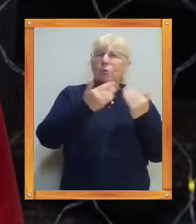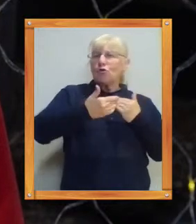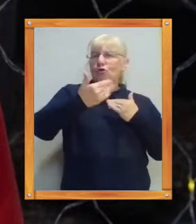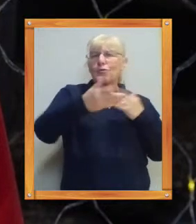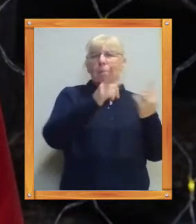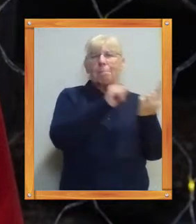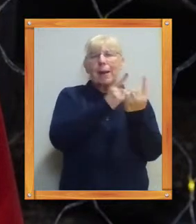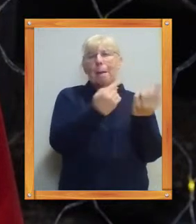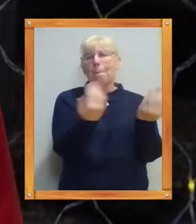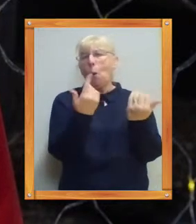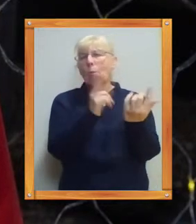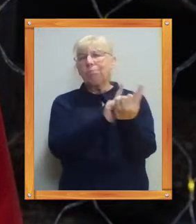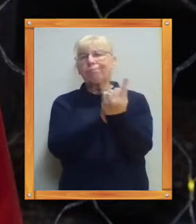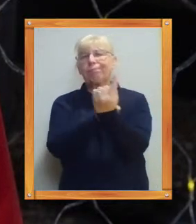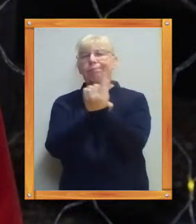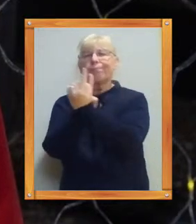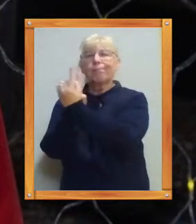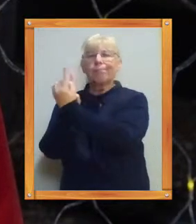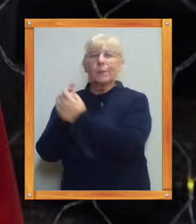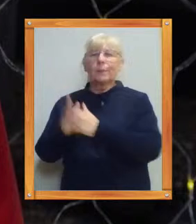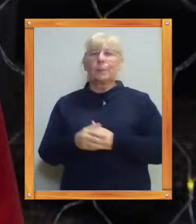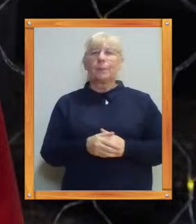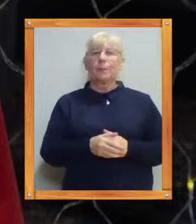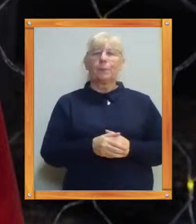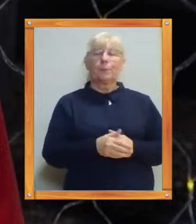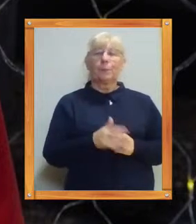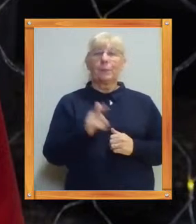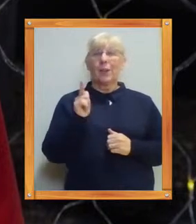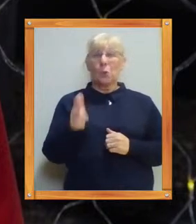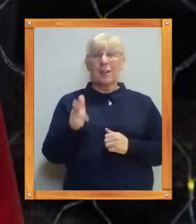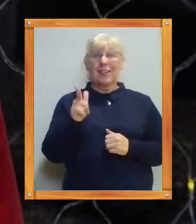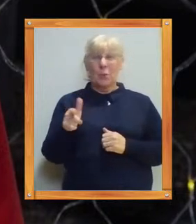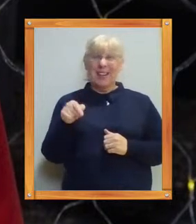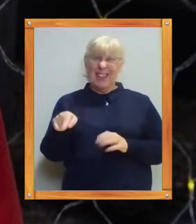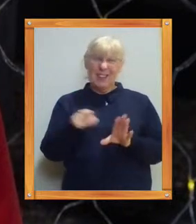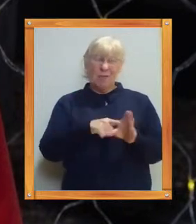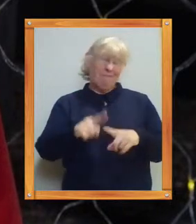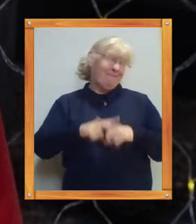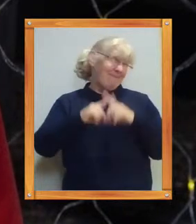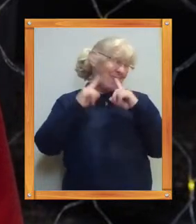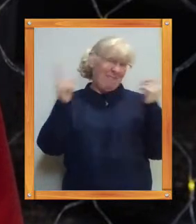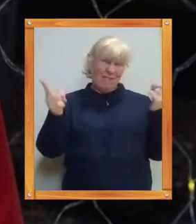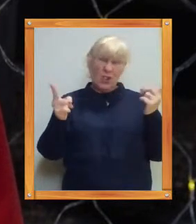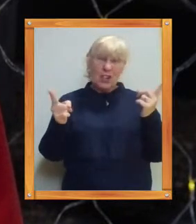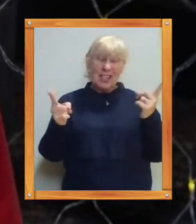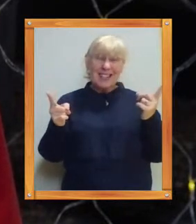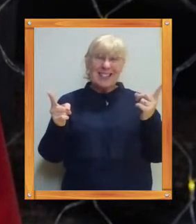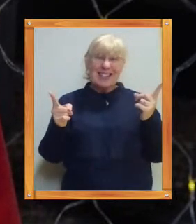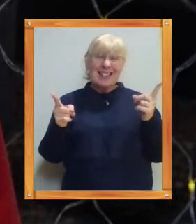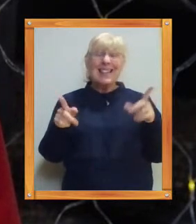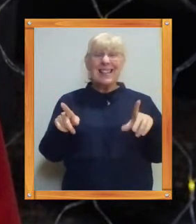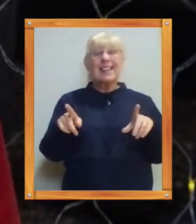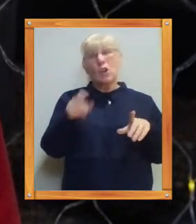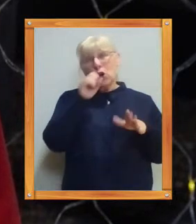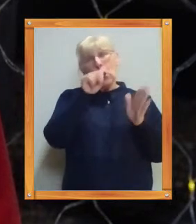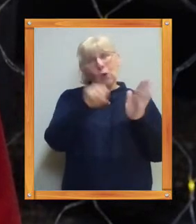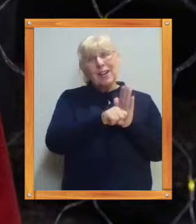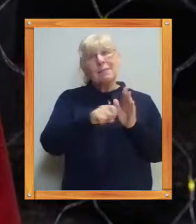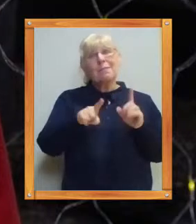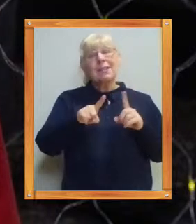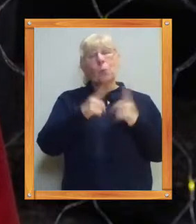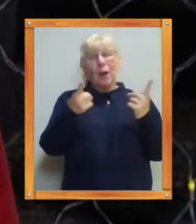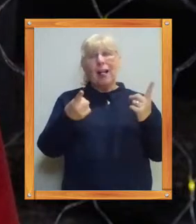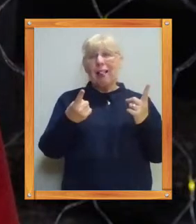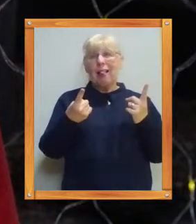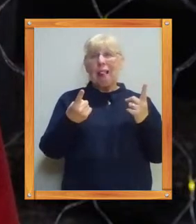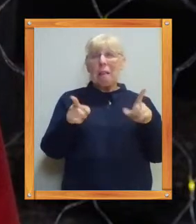2020 has been a year like no other, and for many of us, Christmas will look very different to other years. Over the